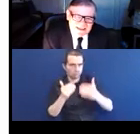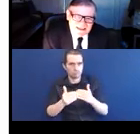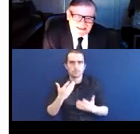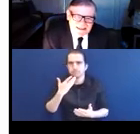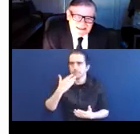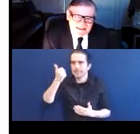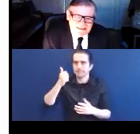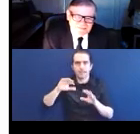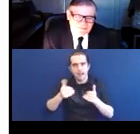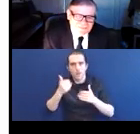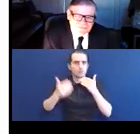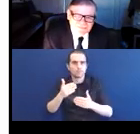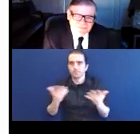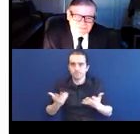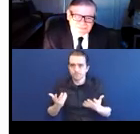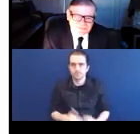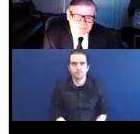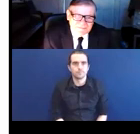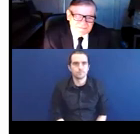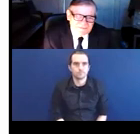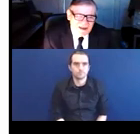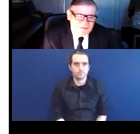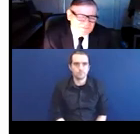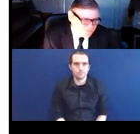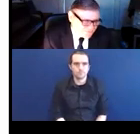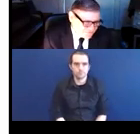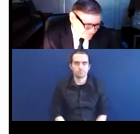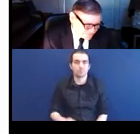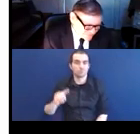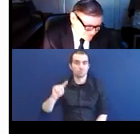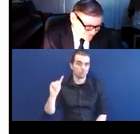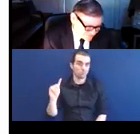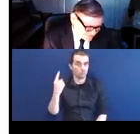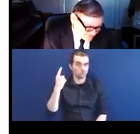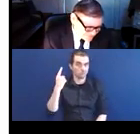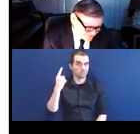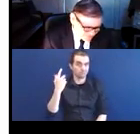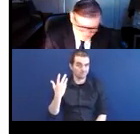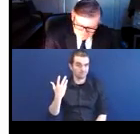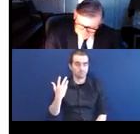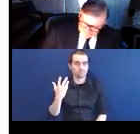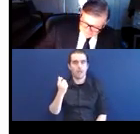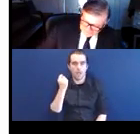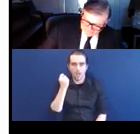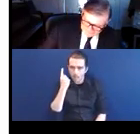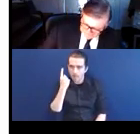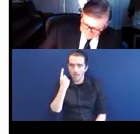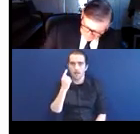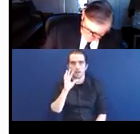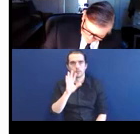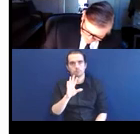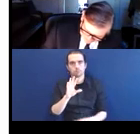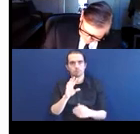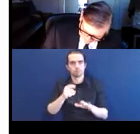through regulations, which we call statutory instruments. Yeah. So DPOs need to be very active to ensure that they jump on